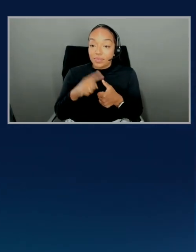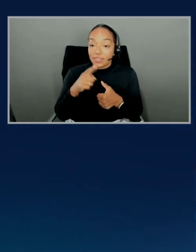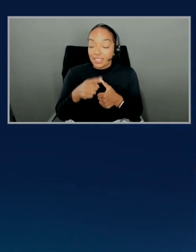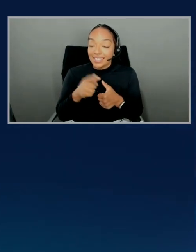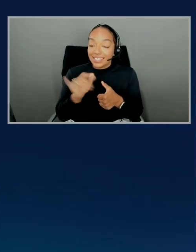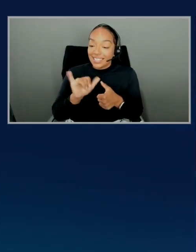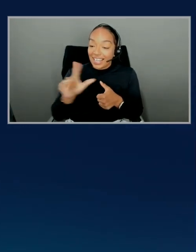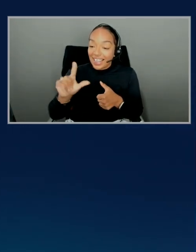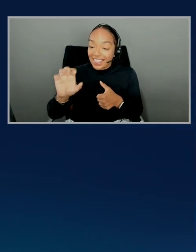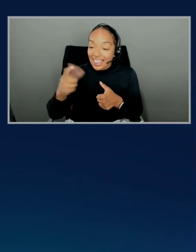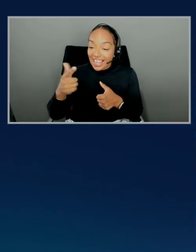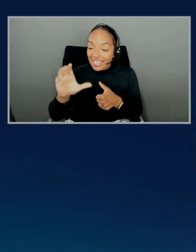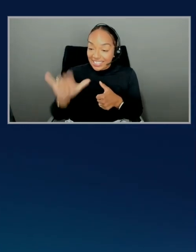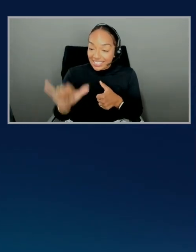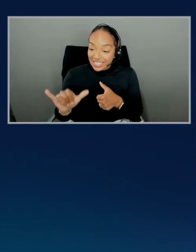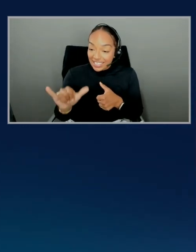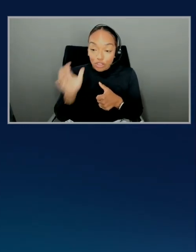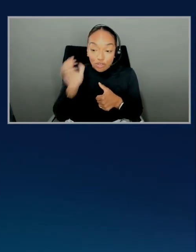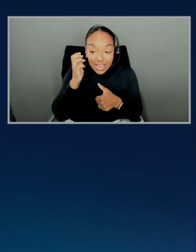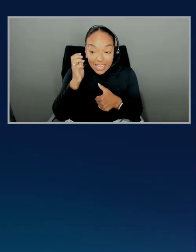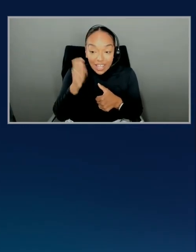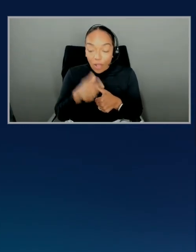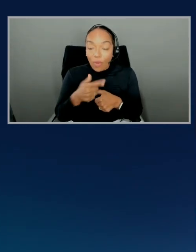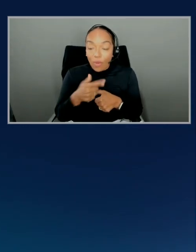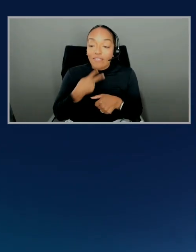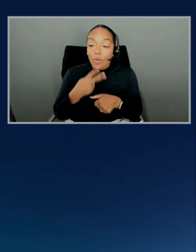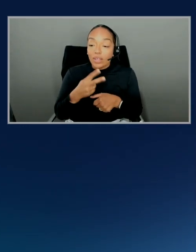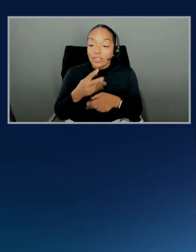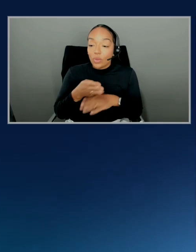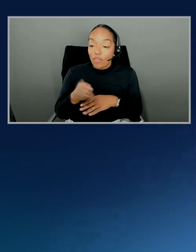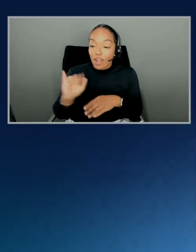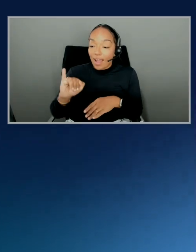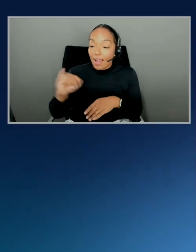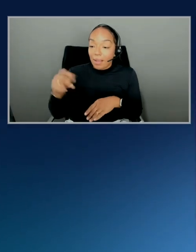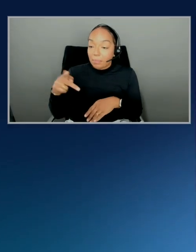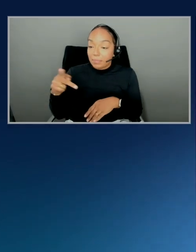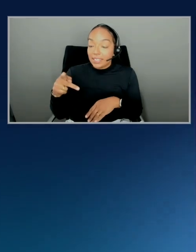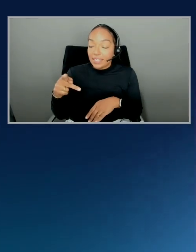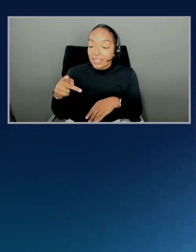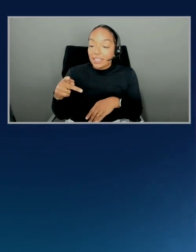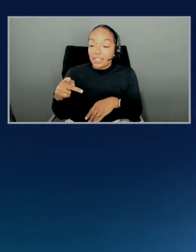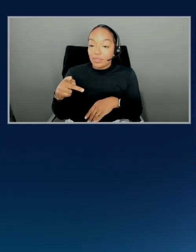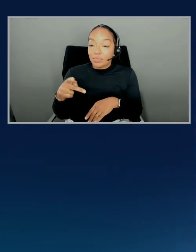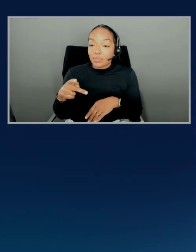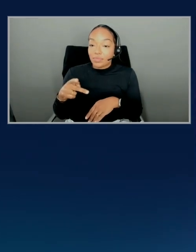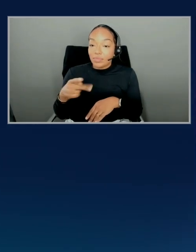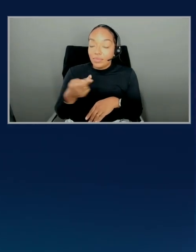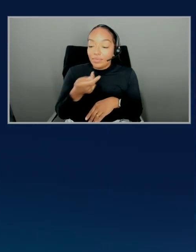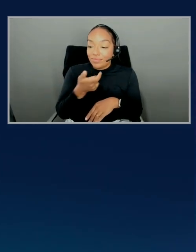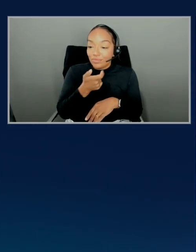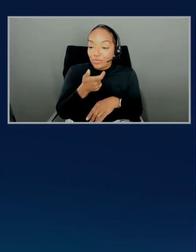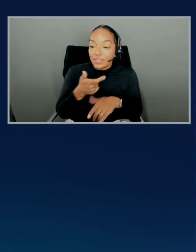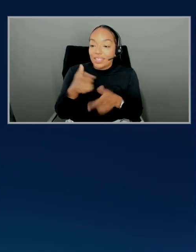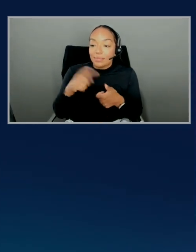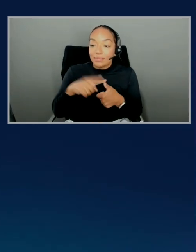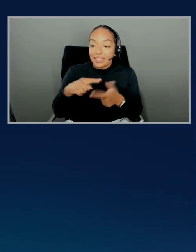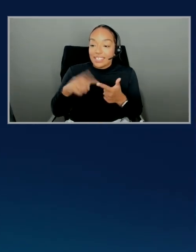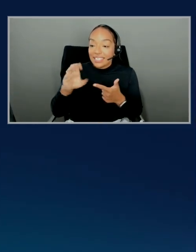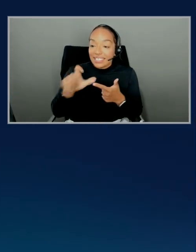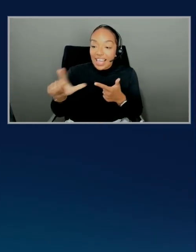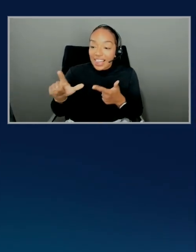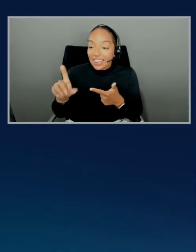radios into voice over IP transponders, cellular devices, kind of